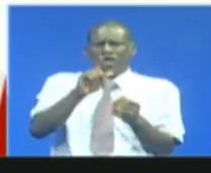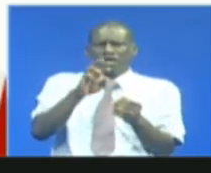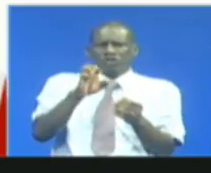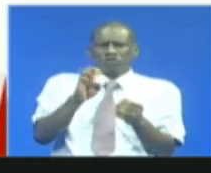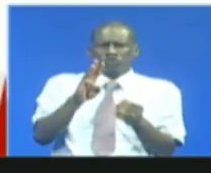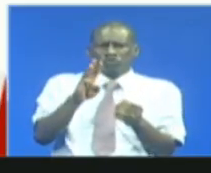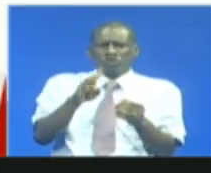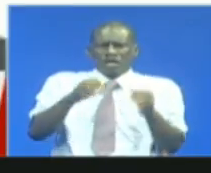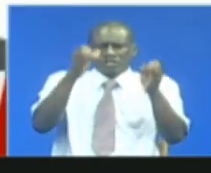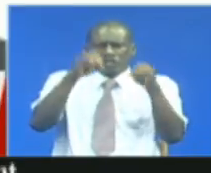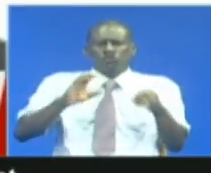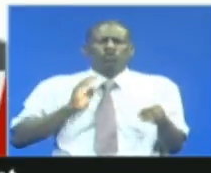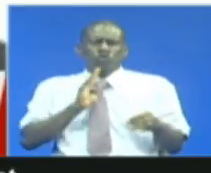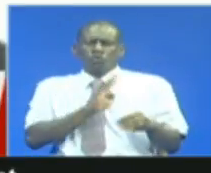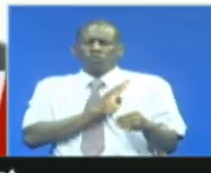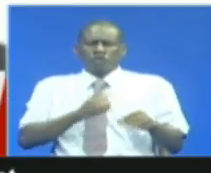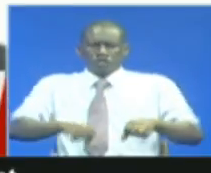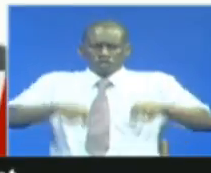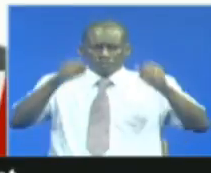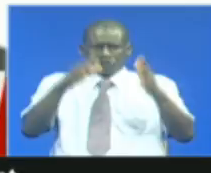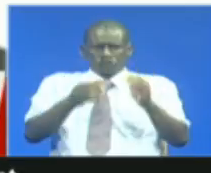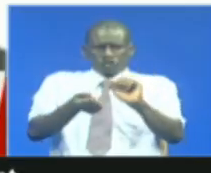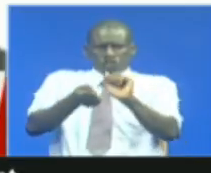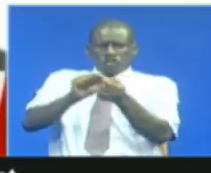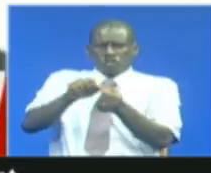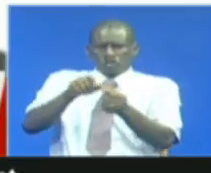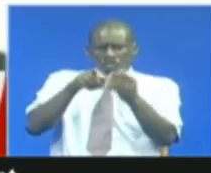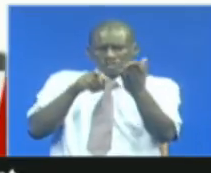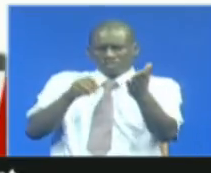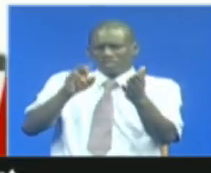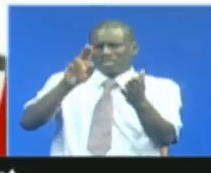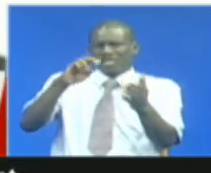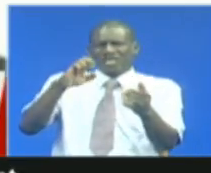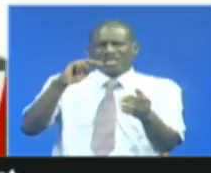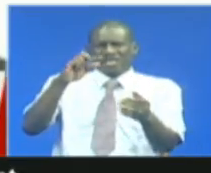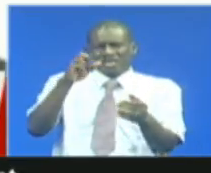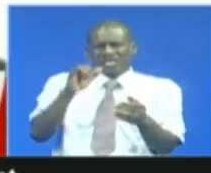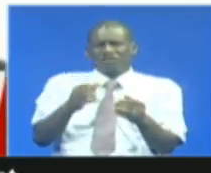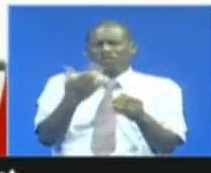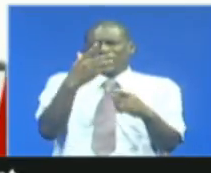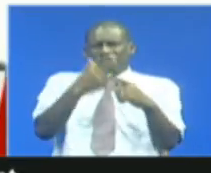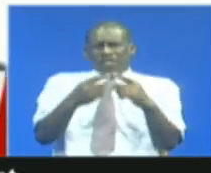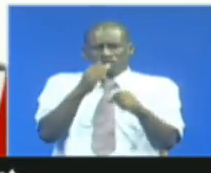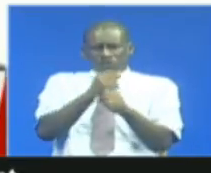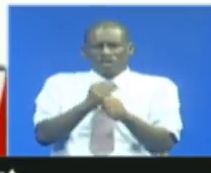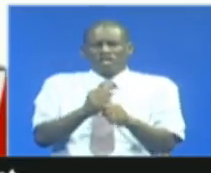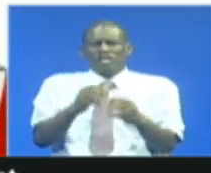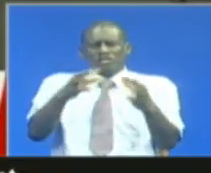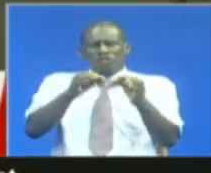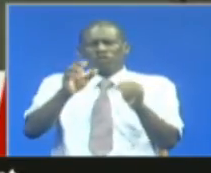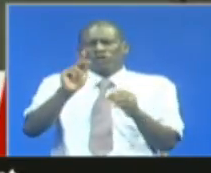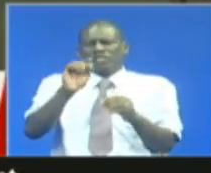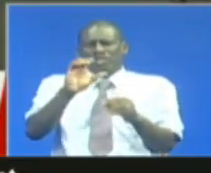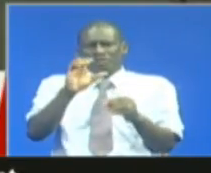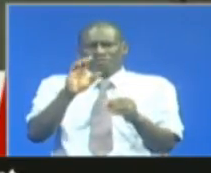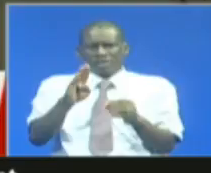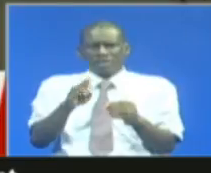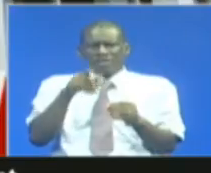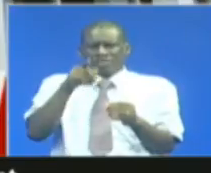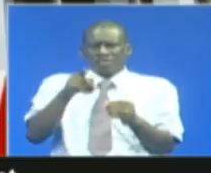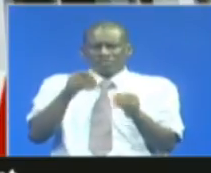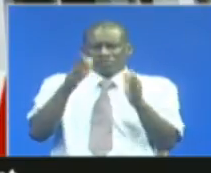its new board chairman, replacing Ngeni Biwott's five-year tenure at the helm. In a statement from KCB, Wambari has been